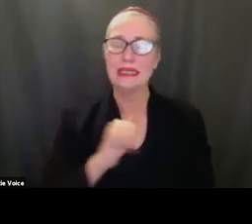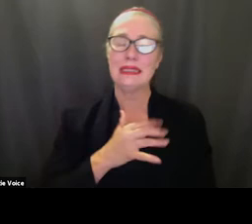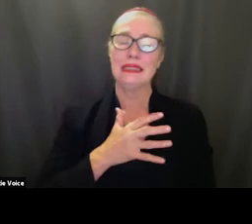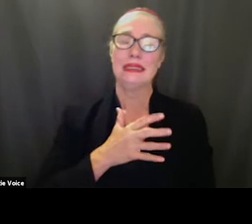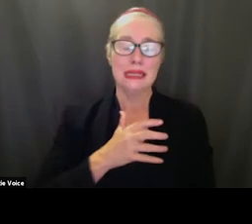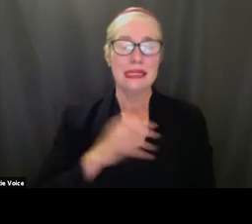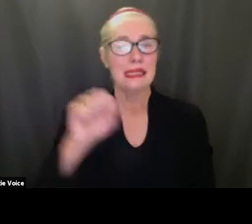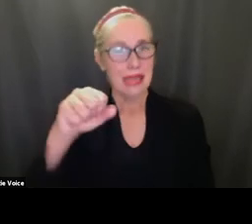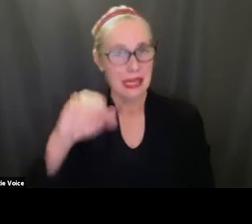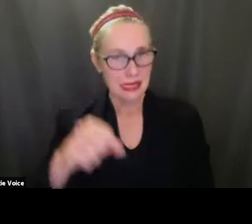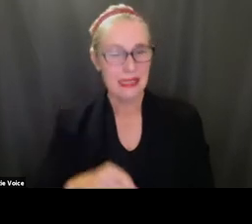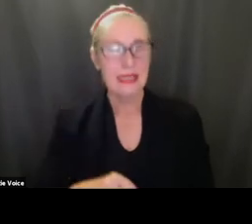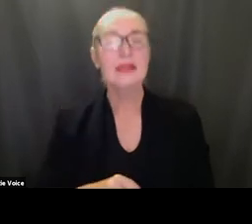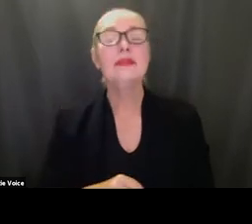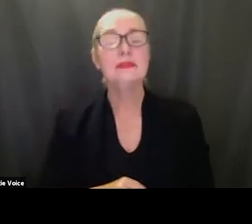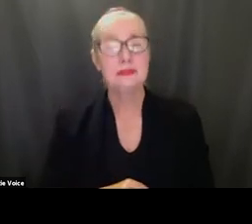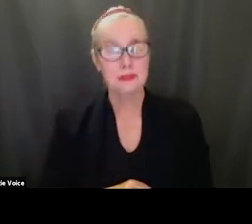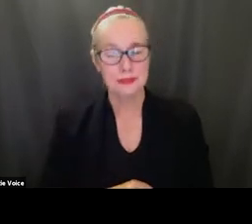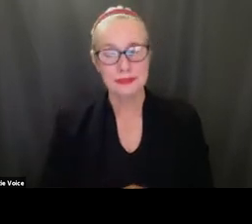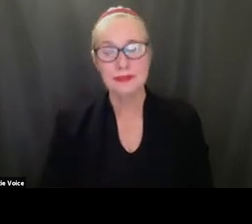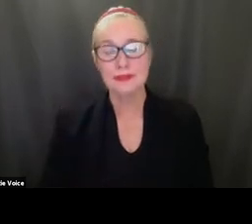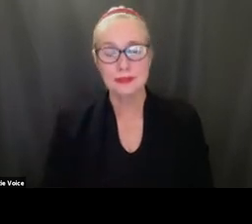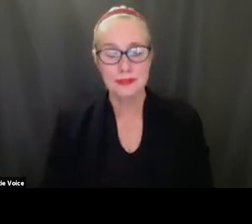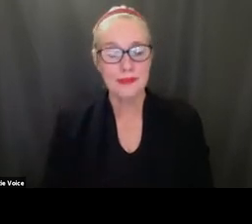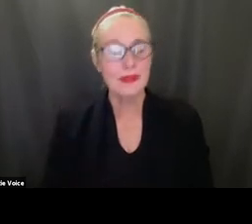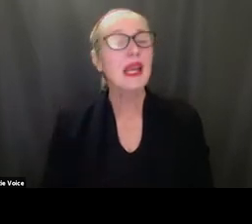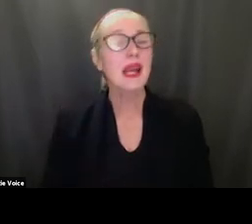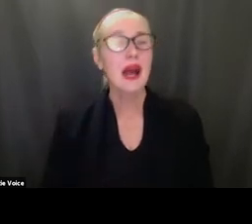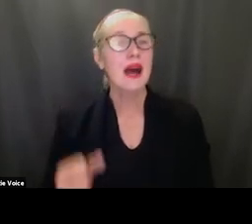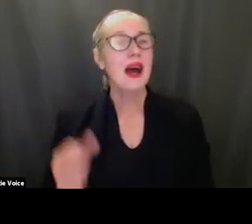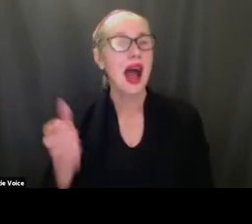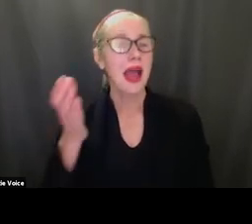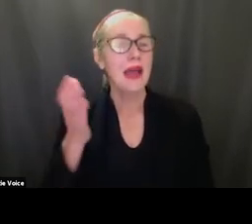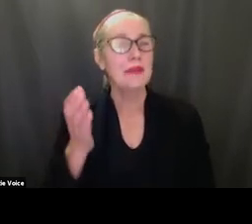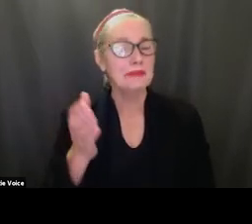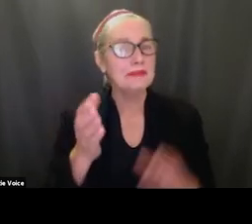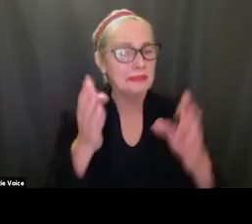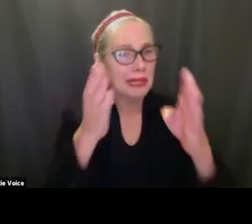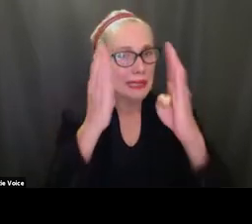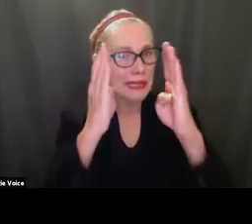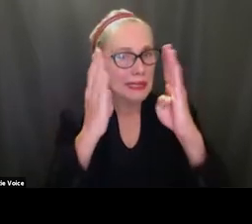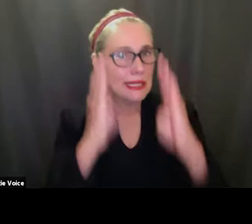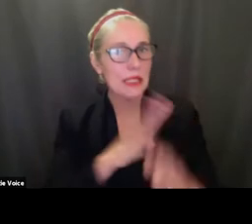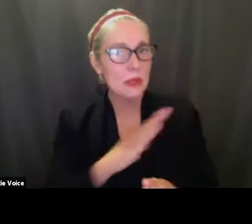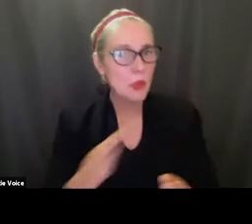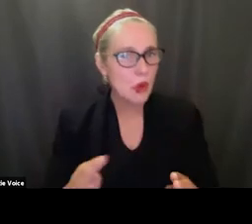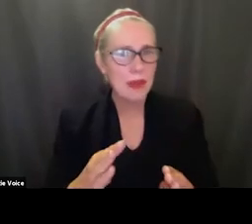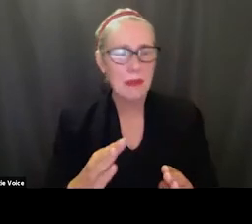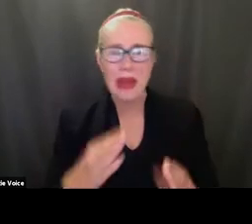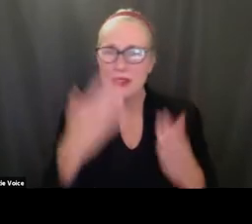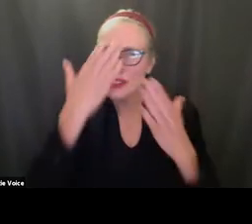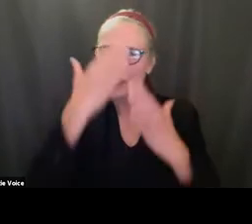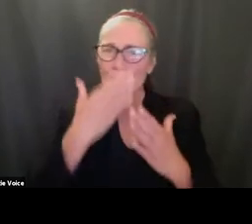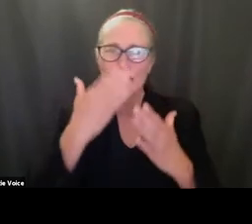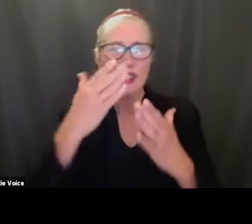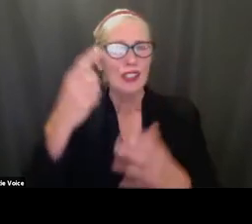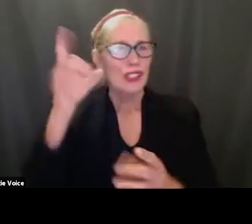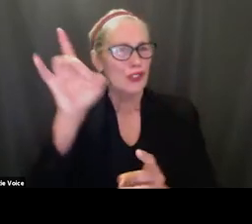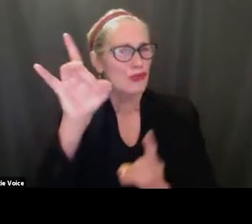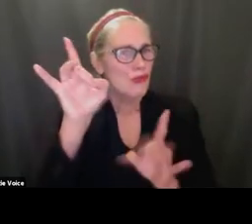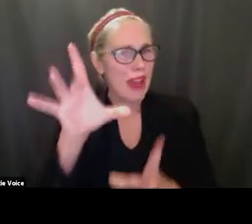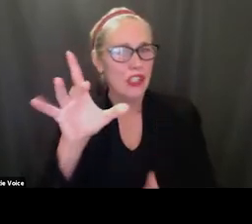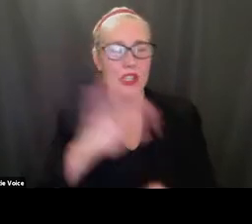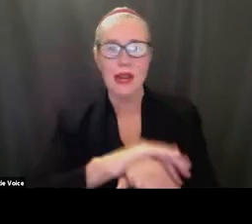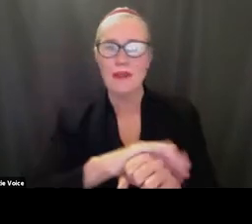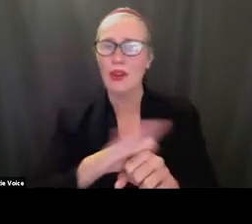yes i'm listening to the board here about the tragedy of covet i really don't think that